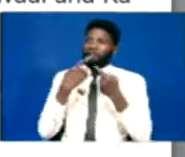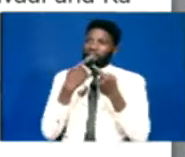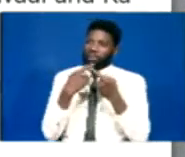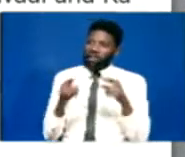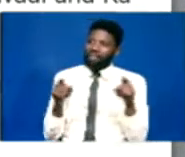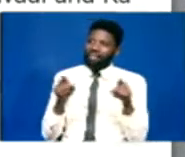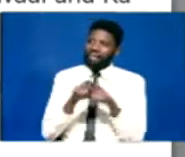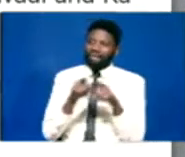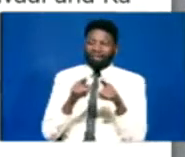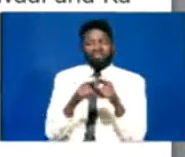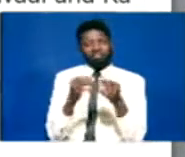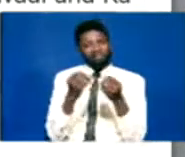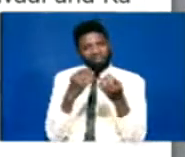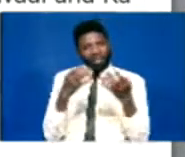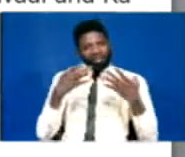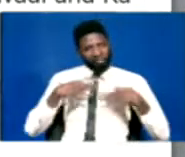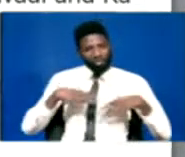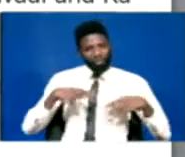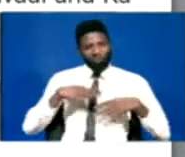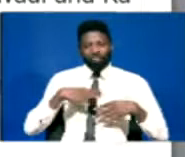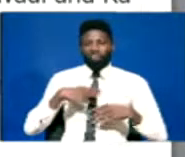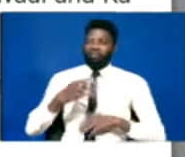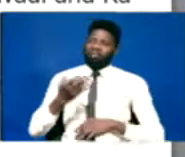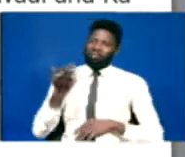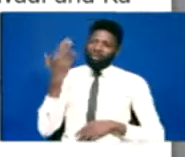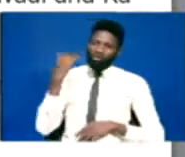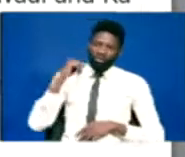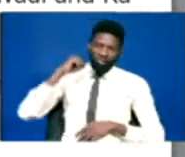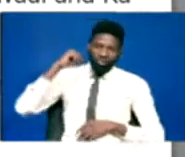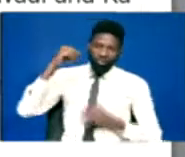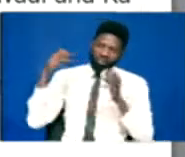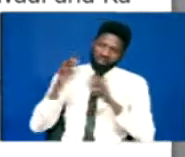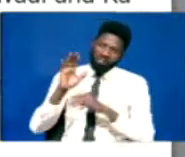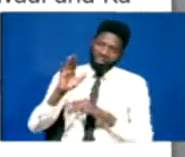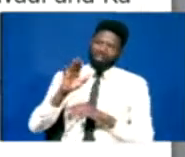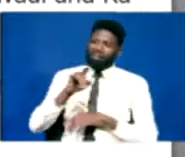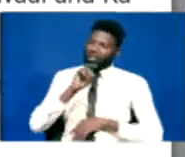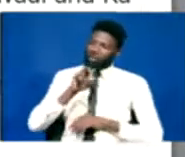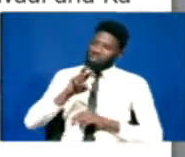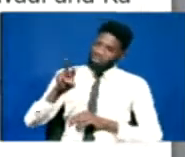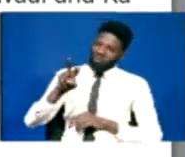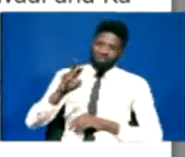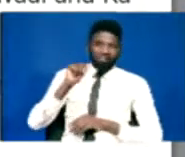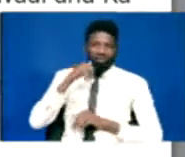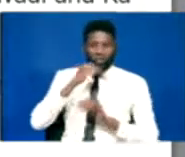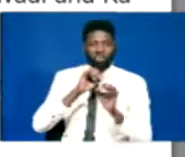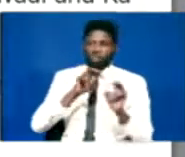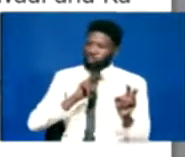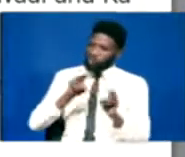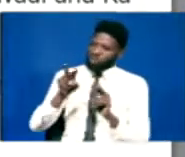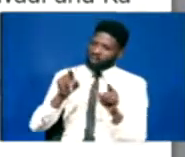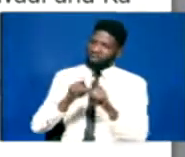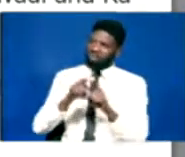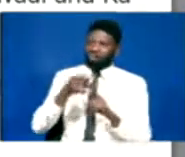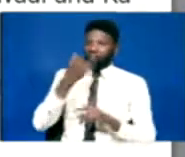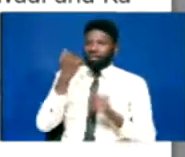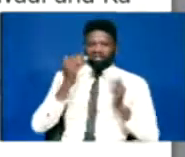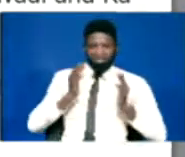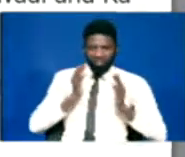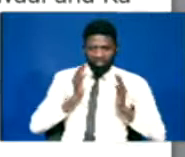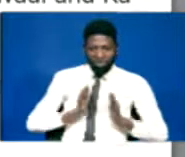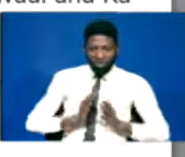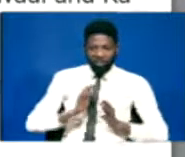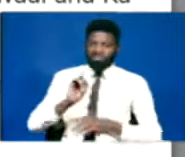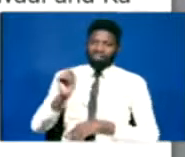many people that are in his particular party, KANU, because he wasn't considered as the ideal candidate to run for